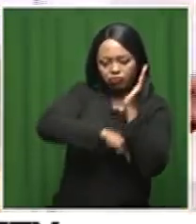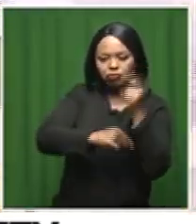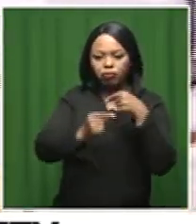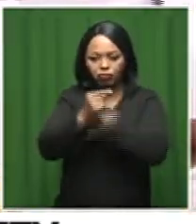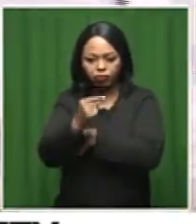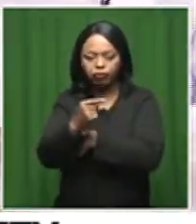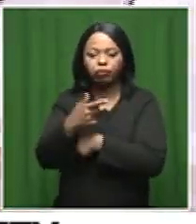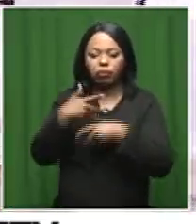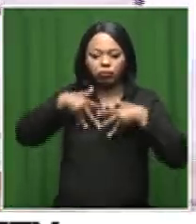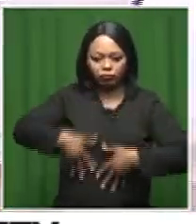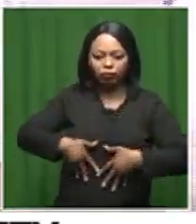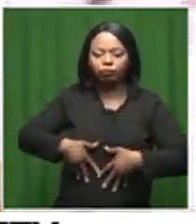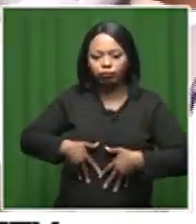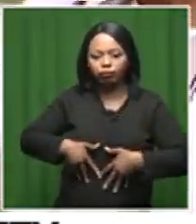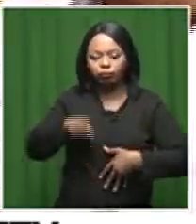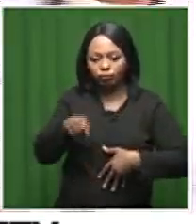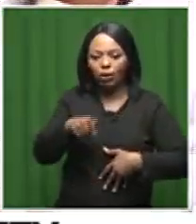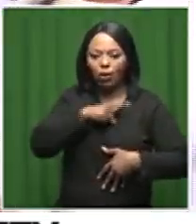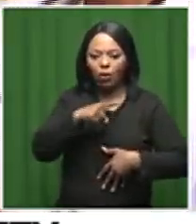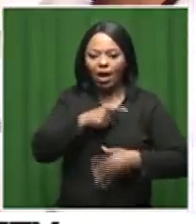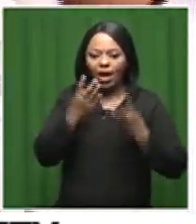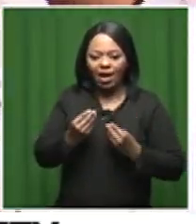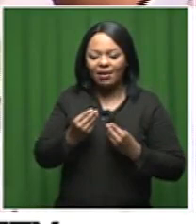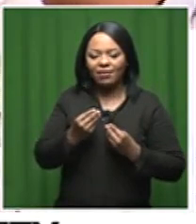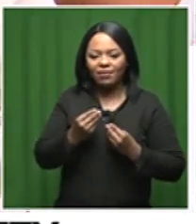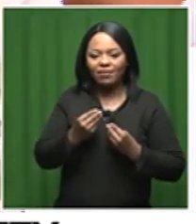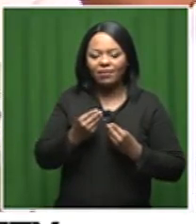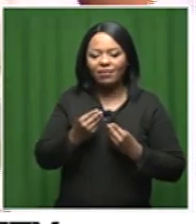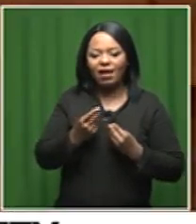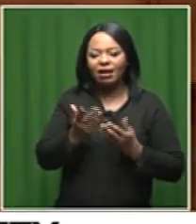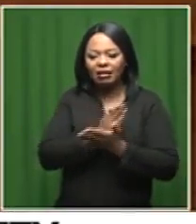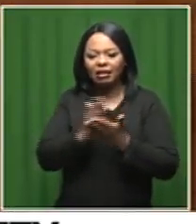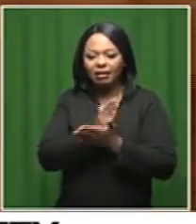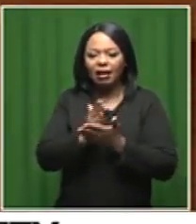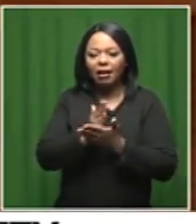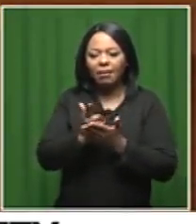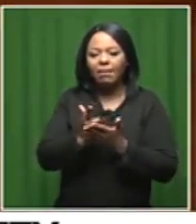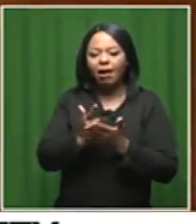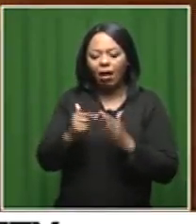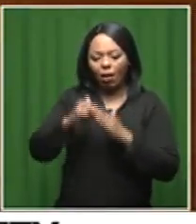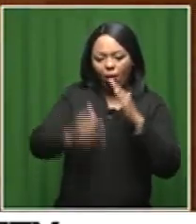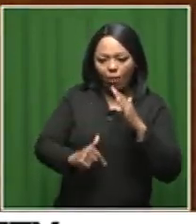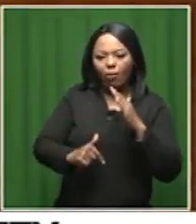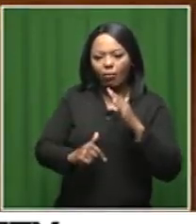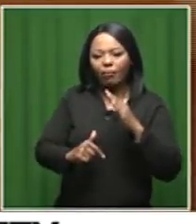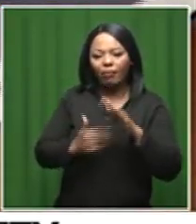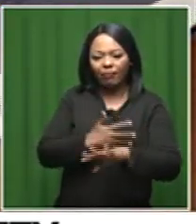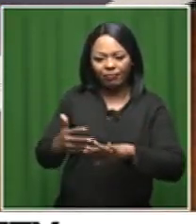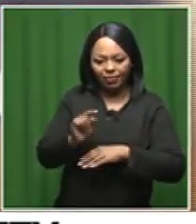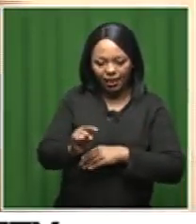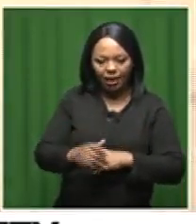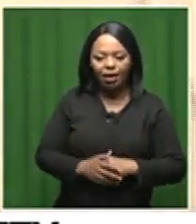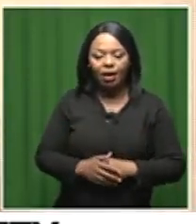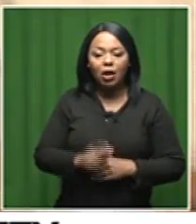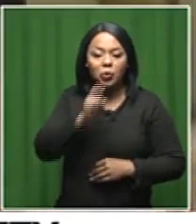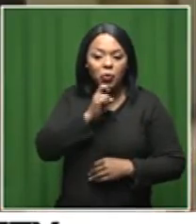a irreversible defect. So because of that, we put a new bone marrow